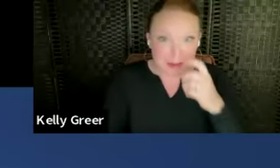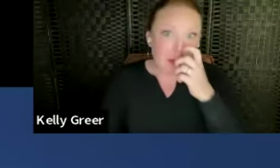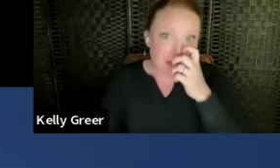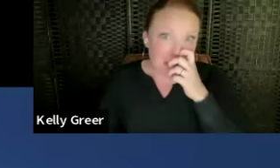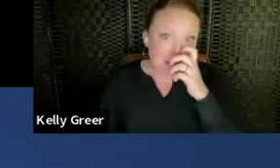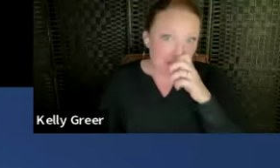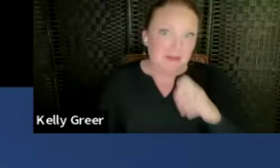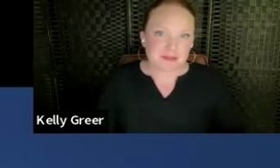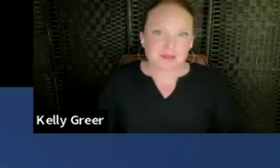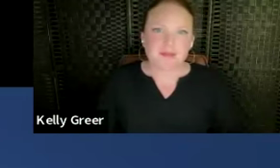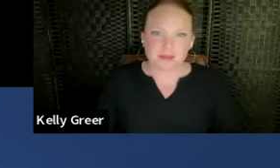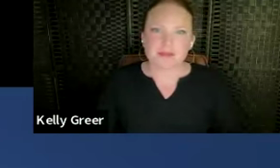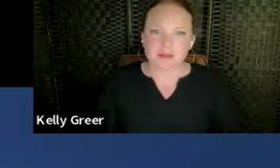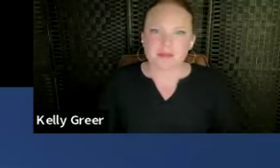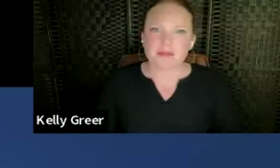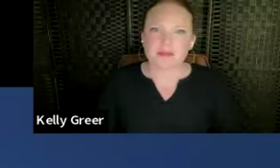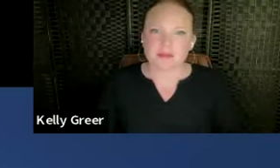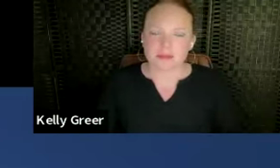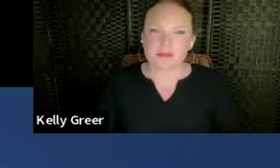too.